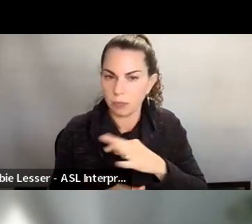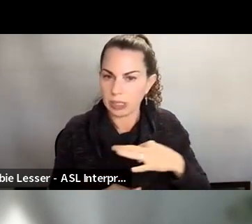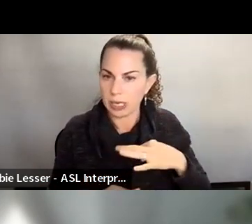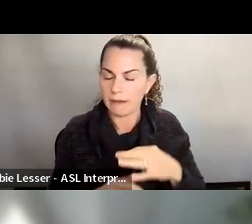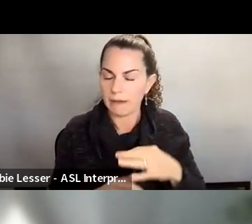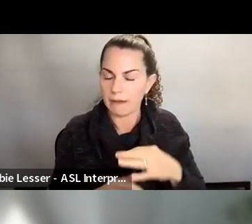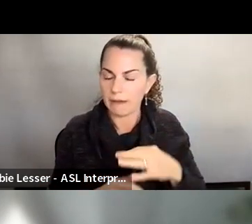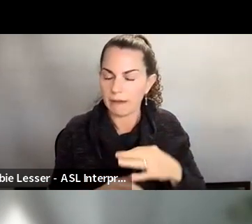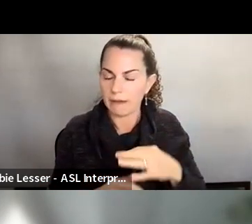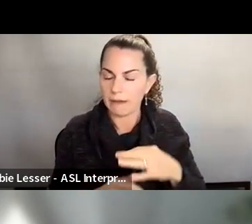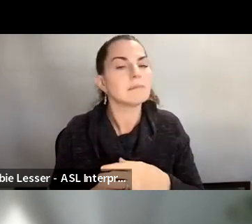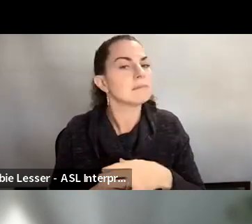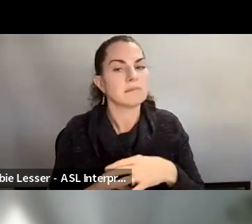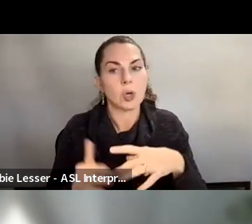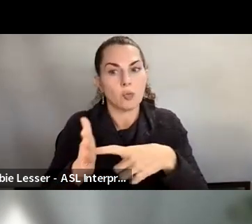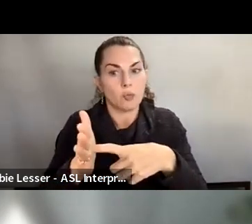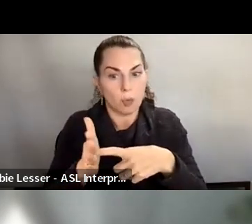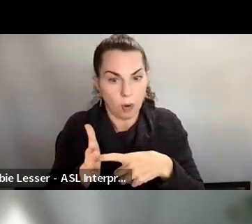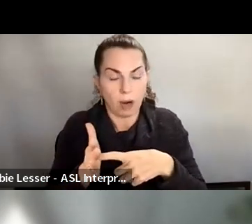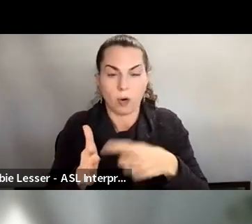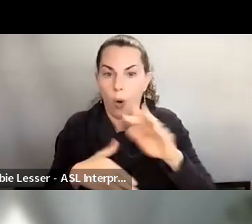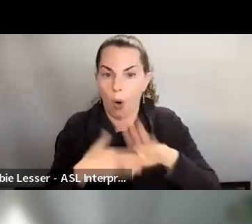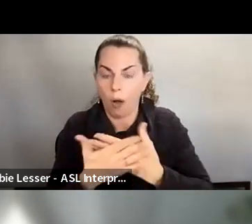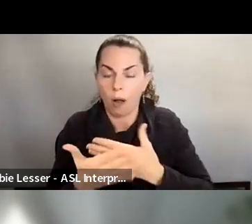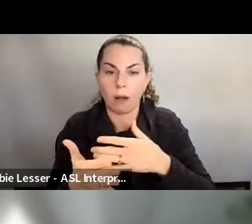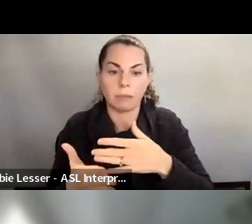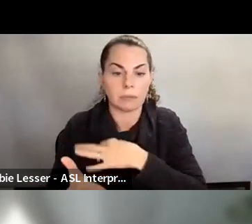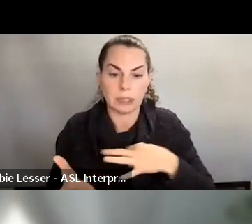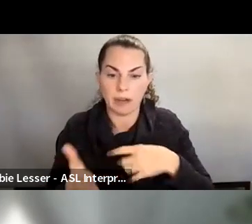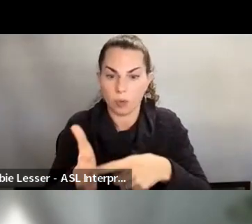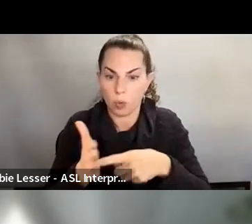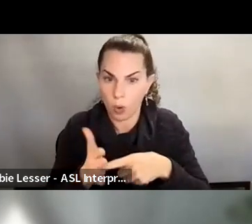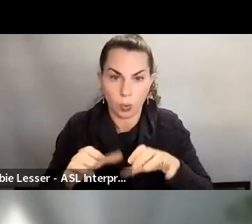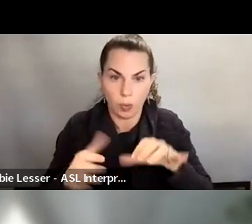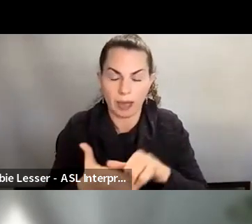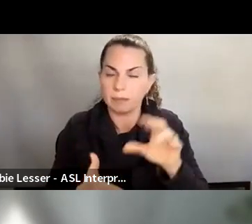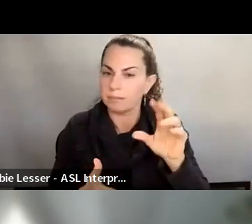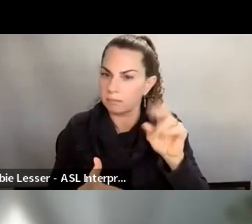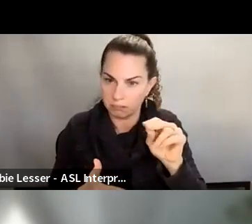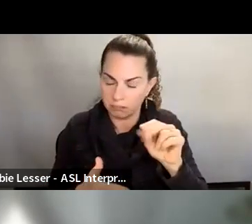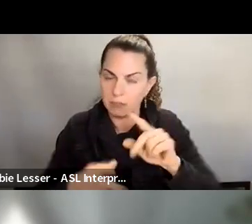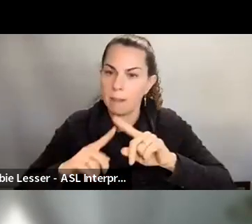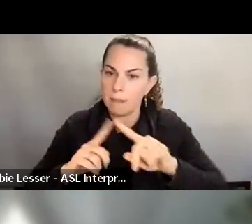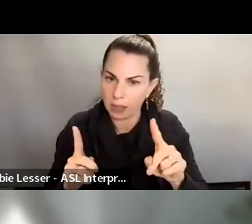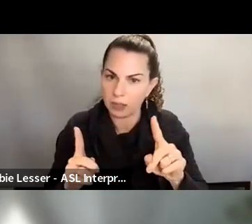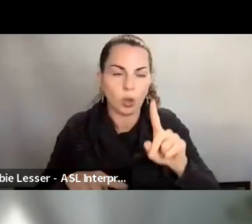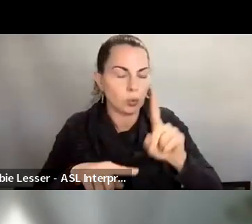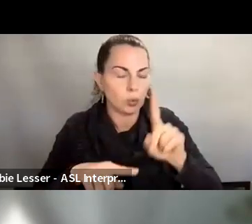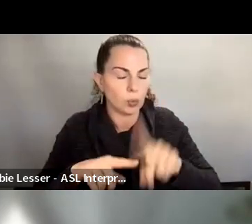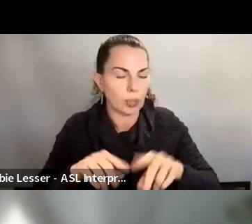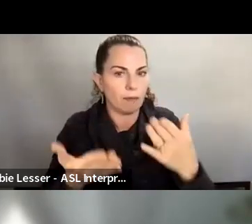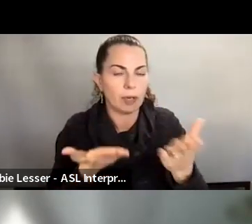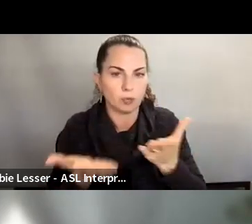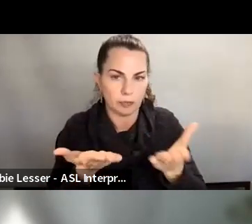language skills assessed, but they can't provide in-language services in that non-English language on behalf of DOJ until